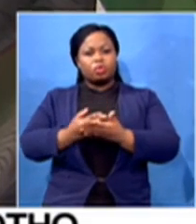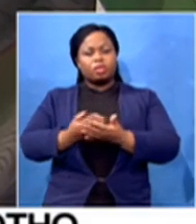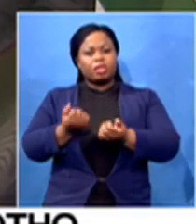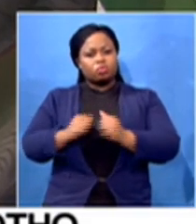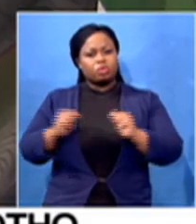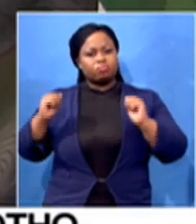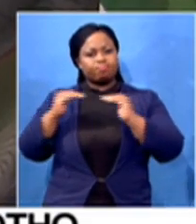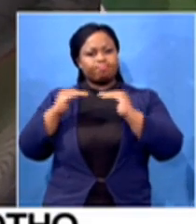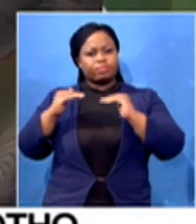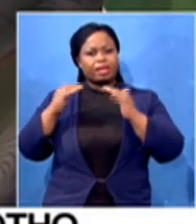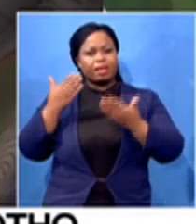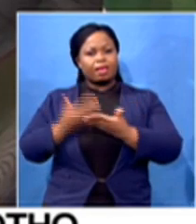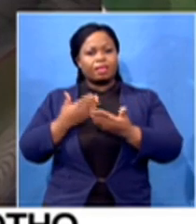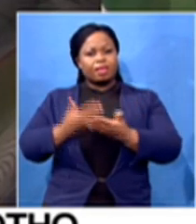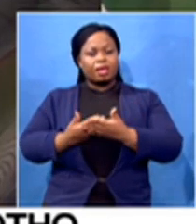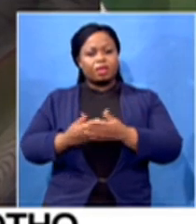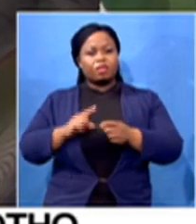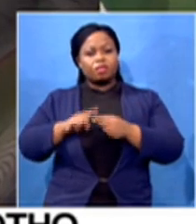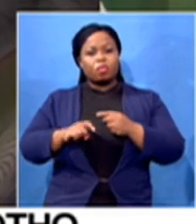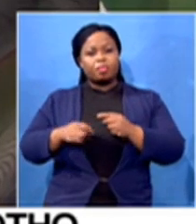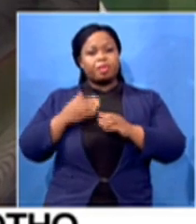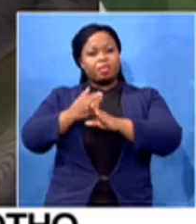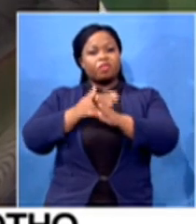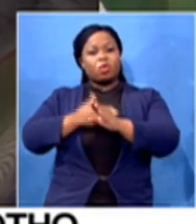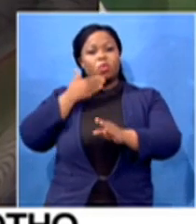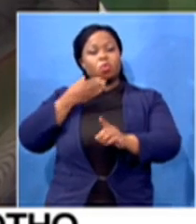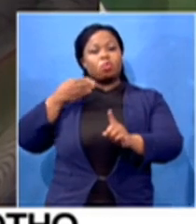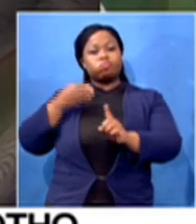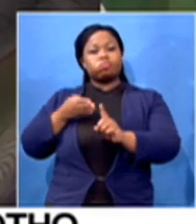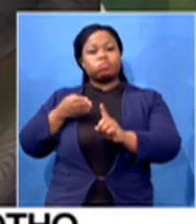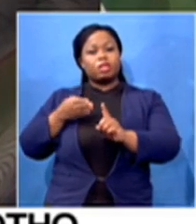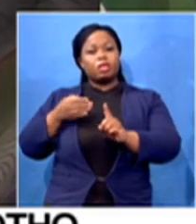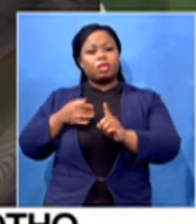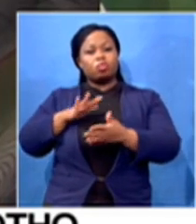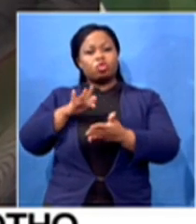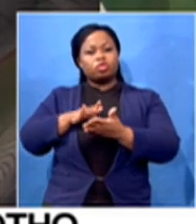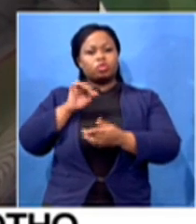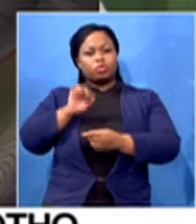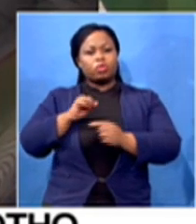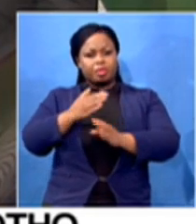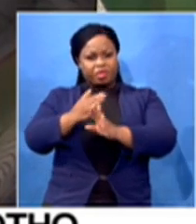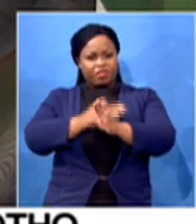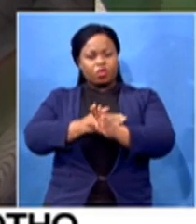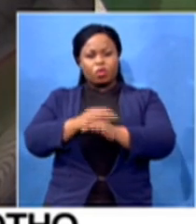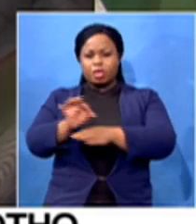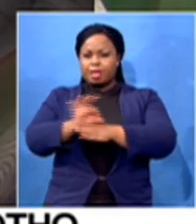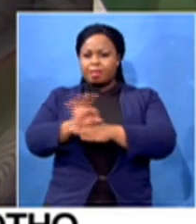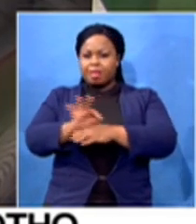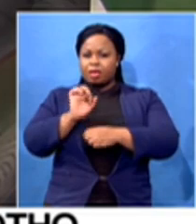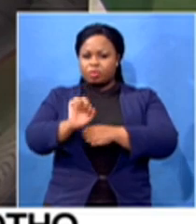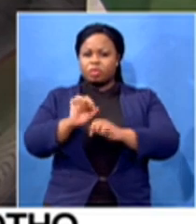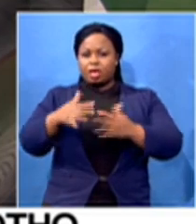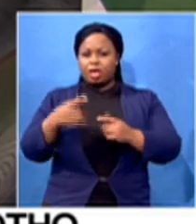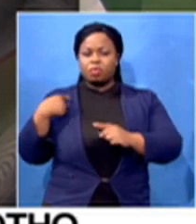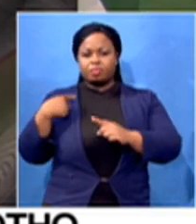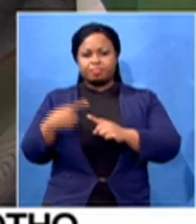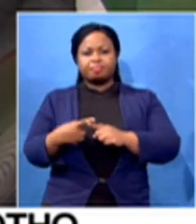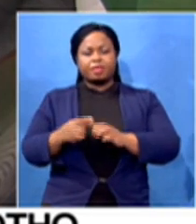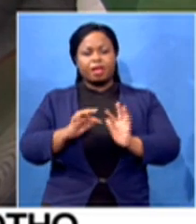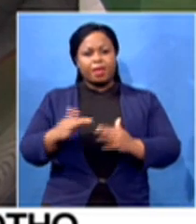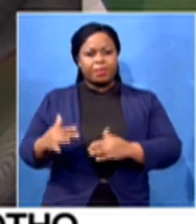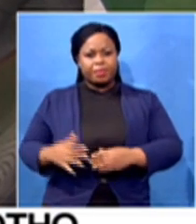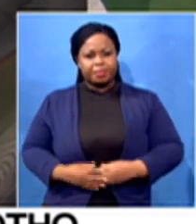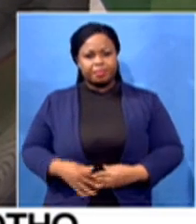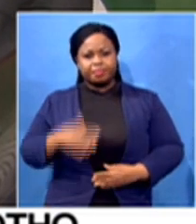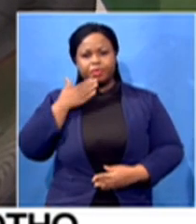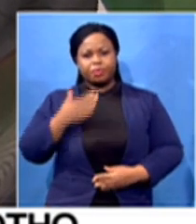of your predecessor, can you just tell us more just in terms of those plans? How far are you in that regard? Thank